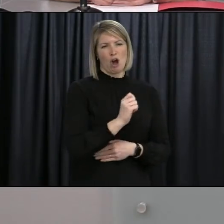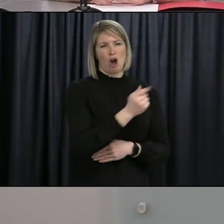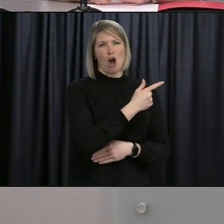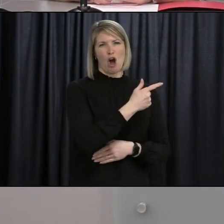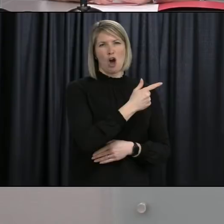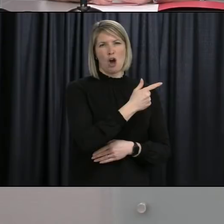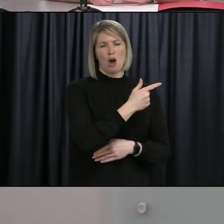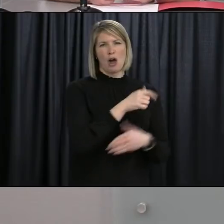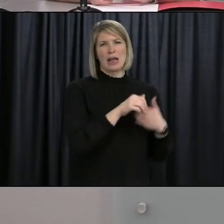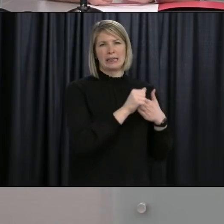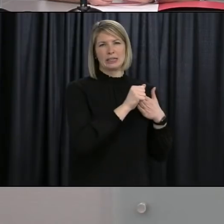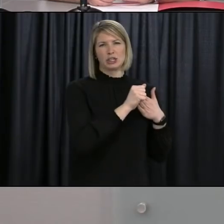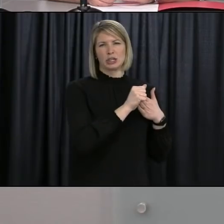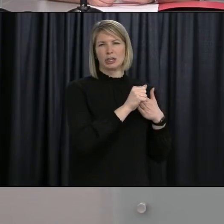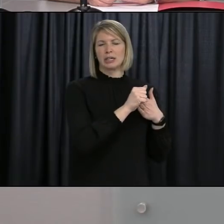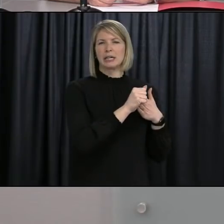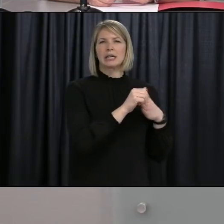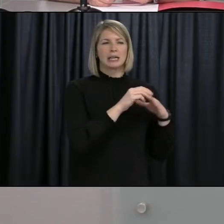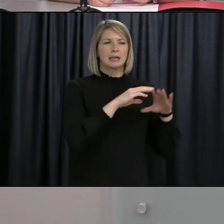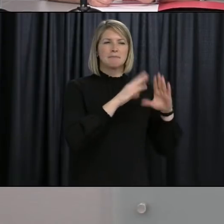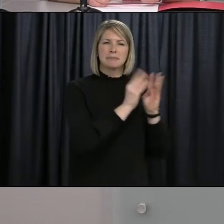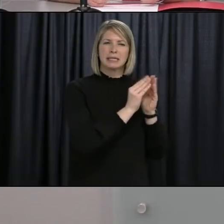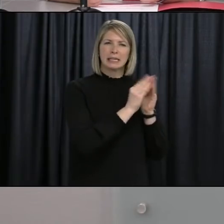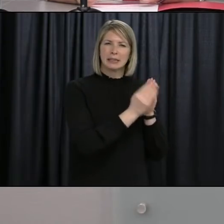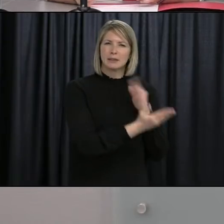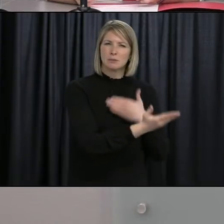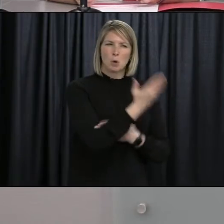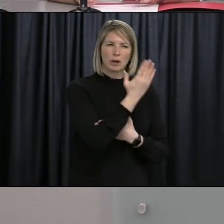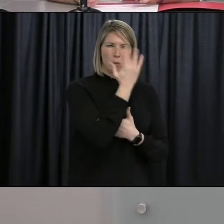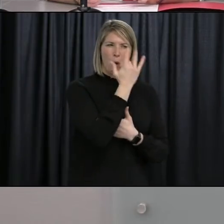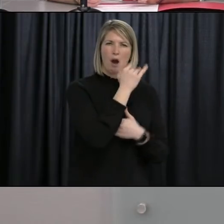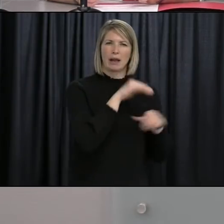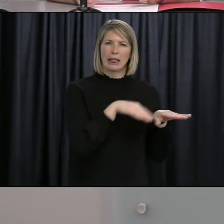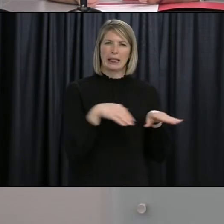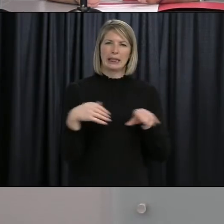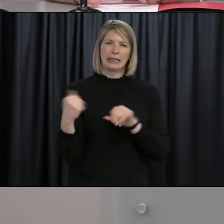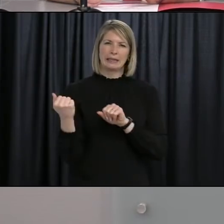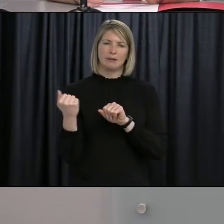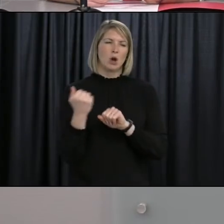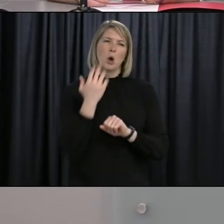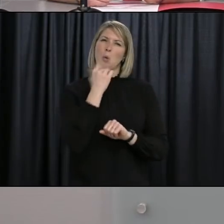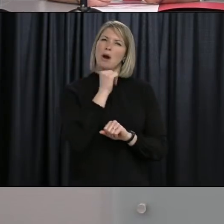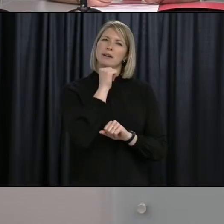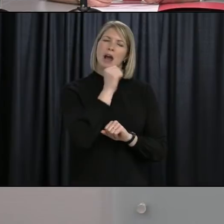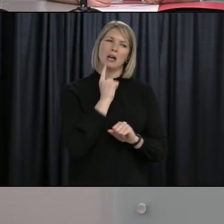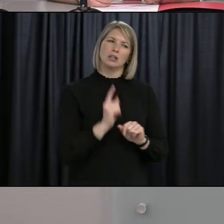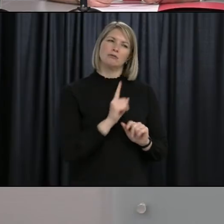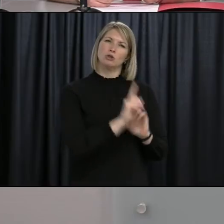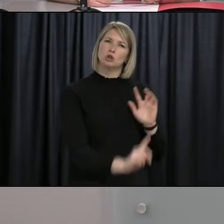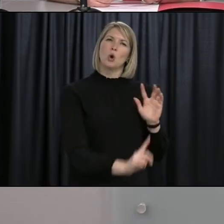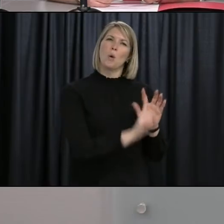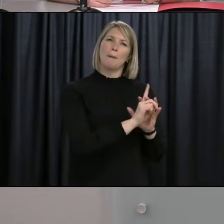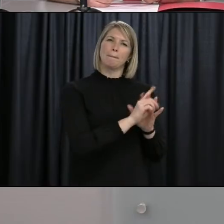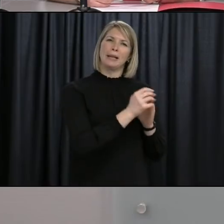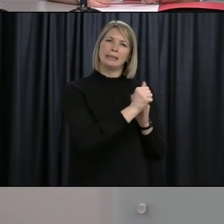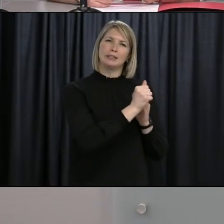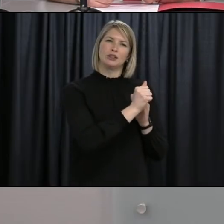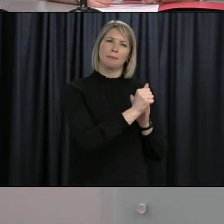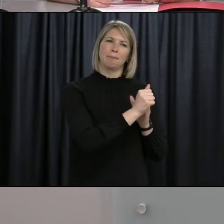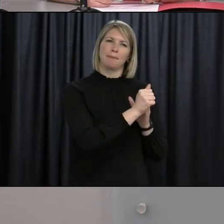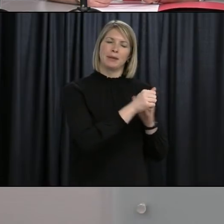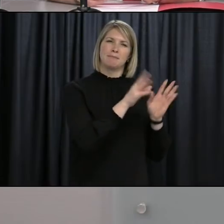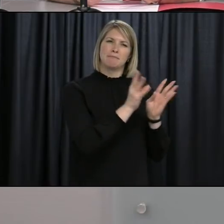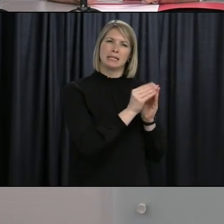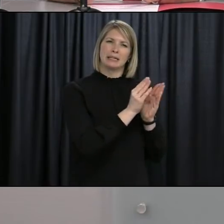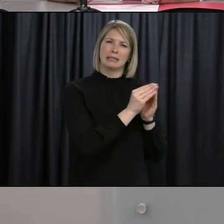committee? Pardon me on the last part, Kellyanne? How come you weren't present at the all-party committee this morning, given the severity of the